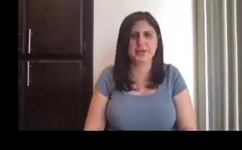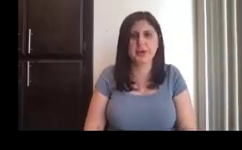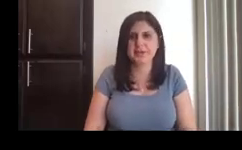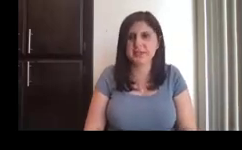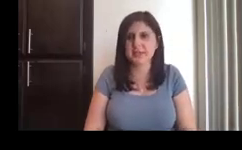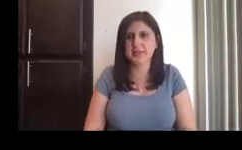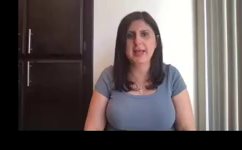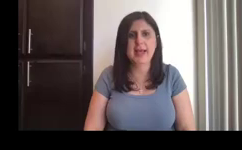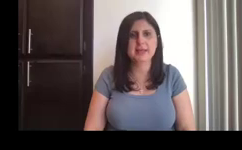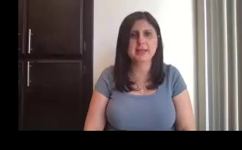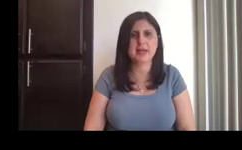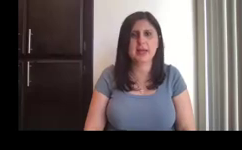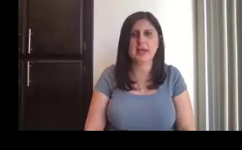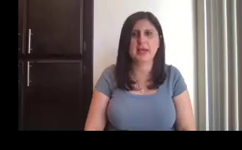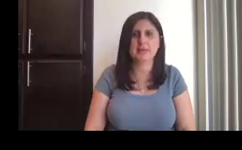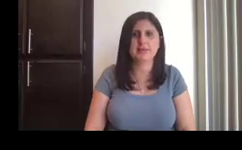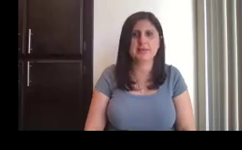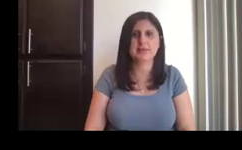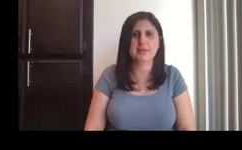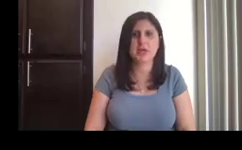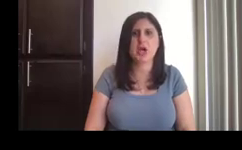Again, we'll review all this in class.